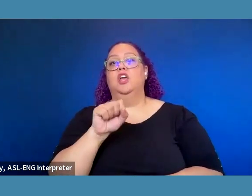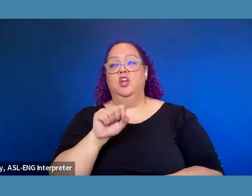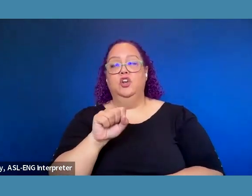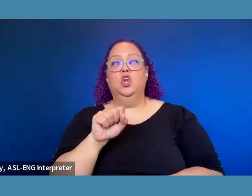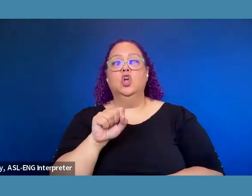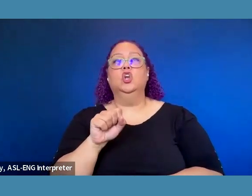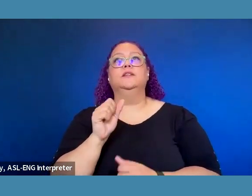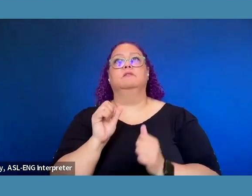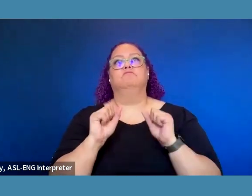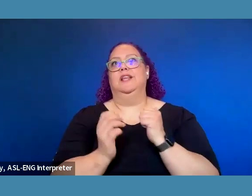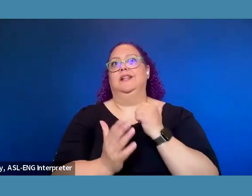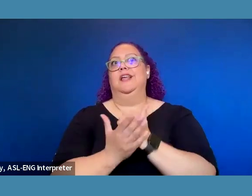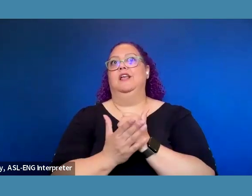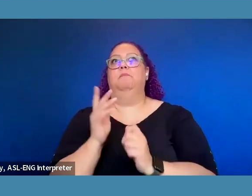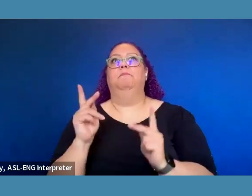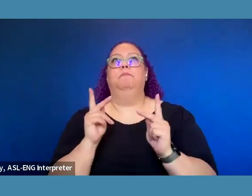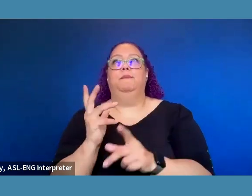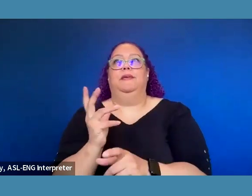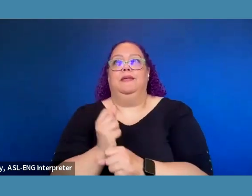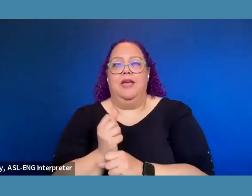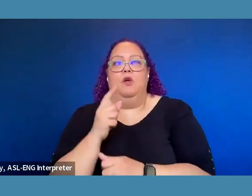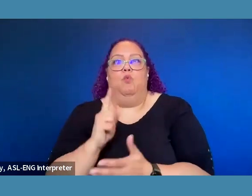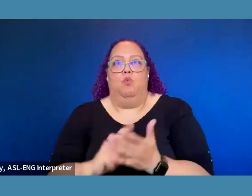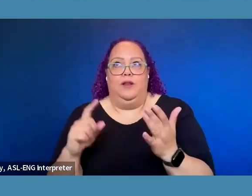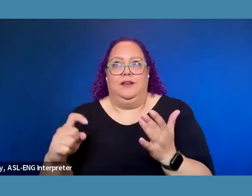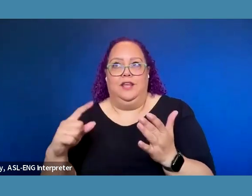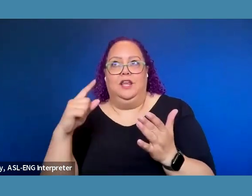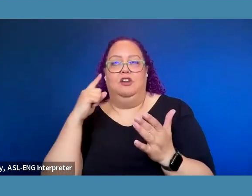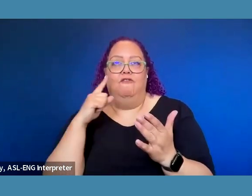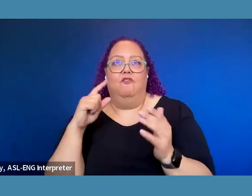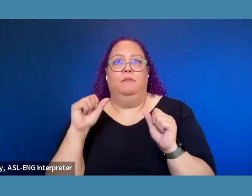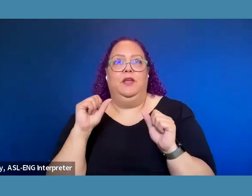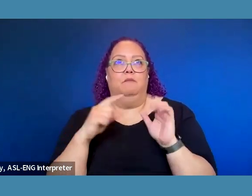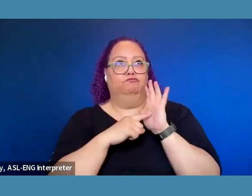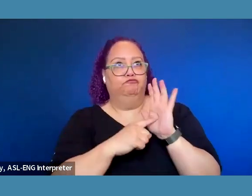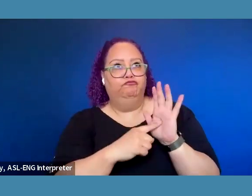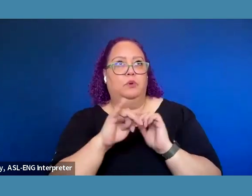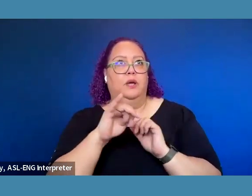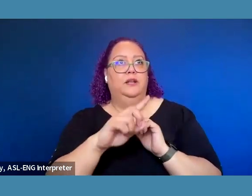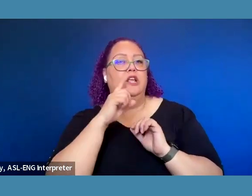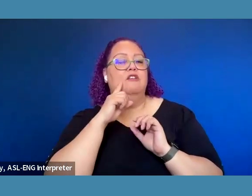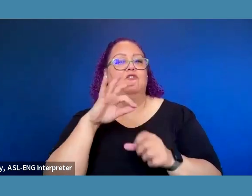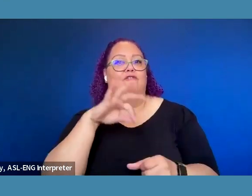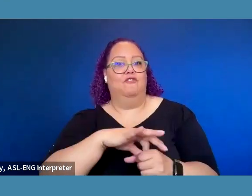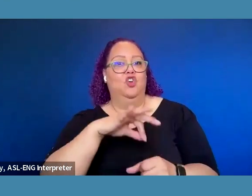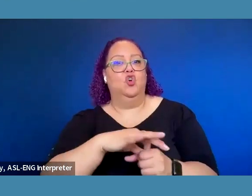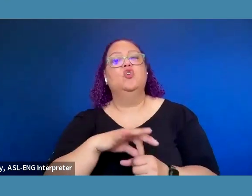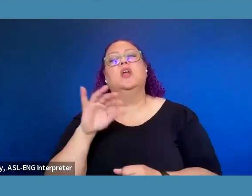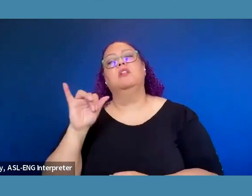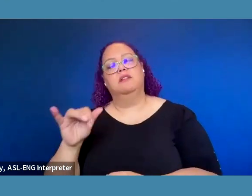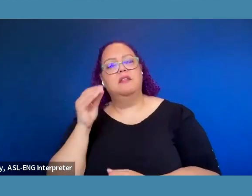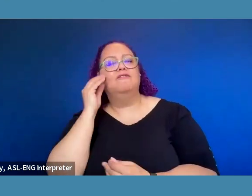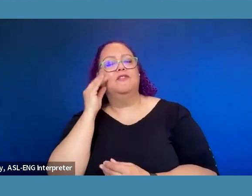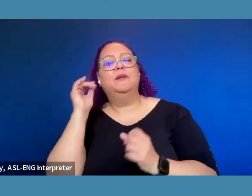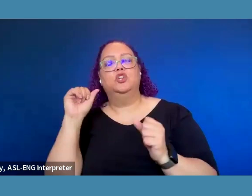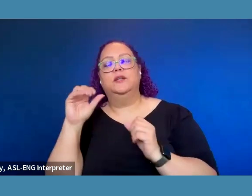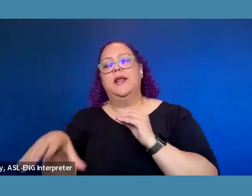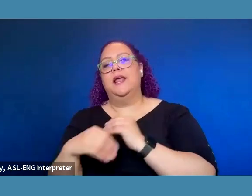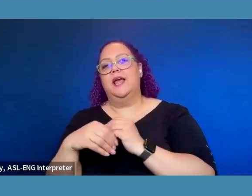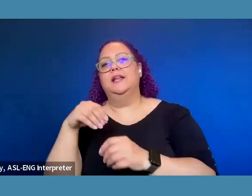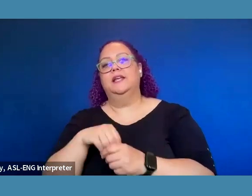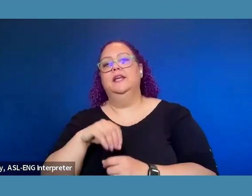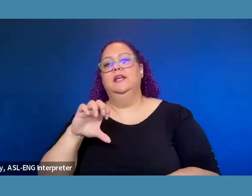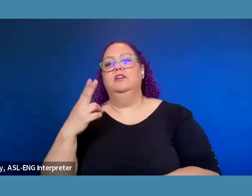documents that they need to vote, and we can put those resources in the chat. and it also must be unexpired.